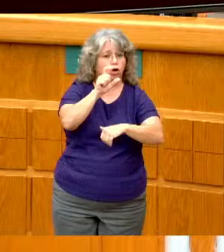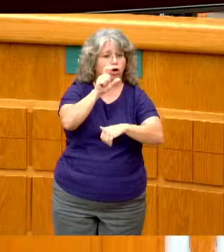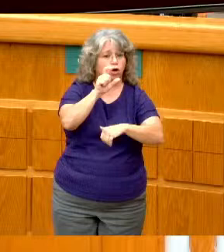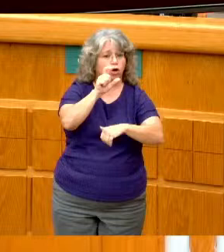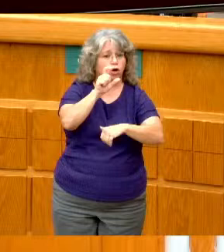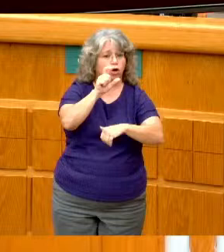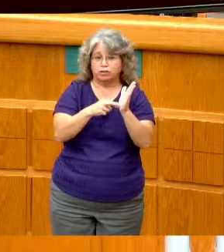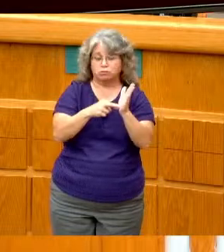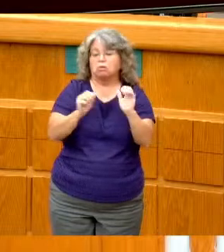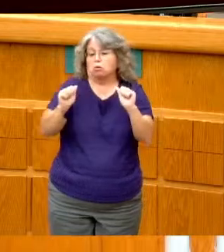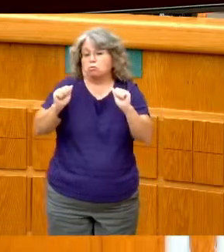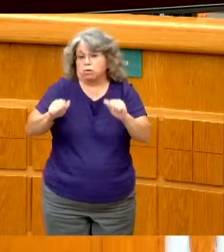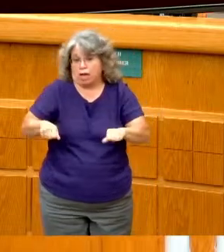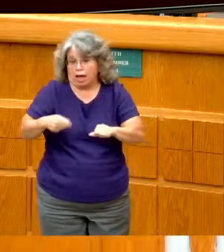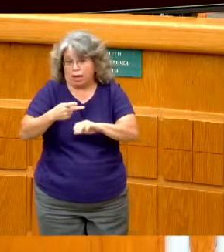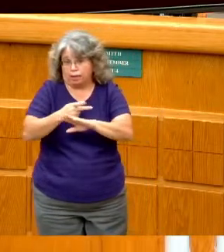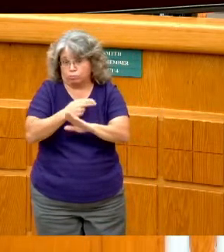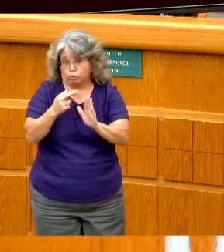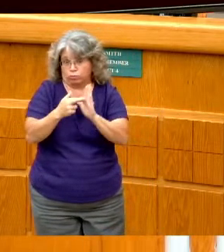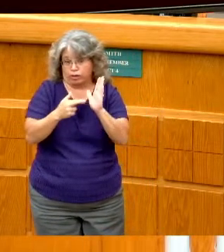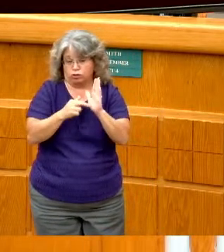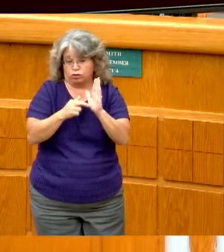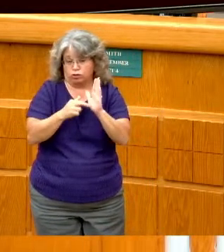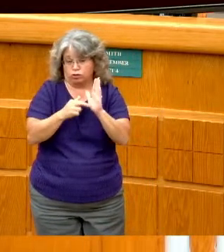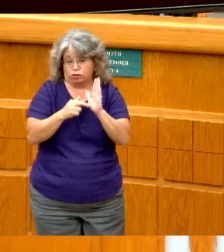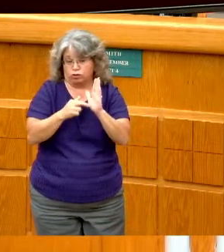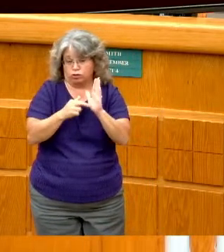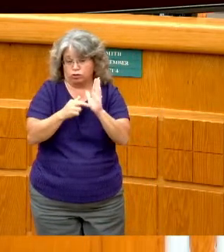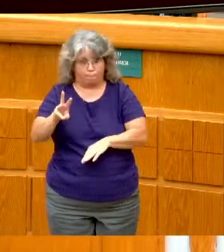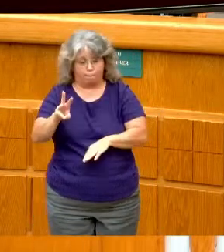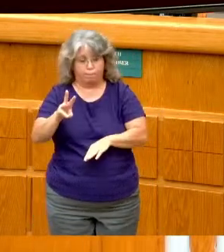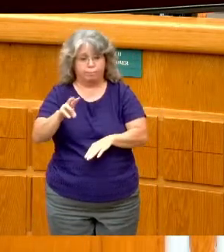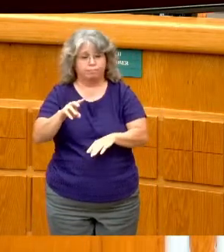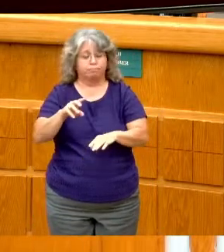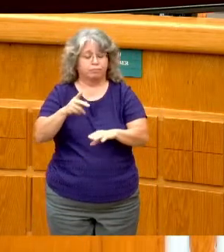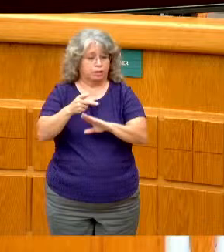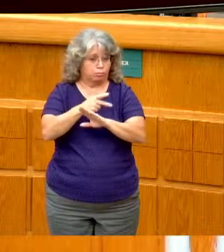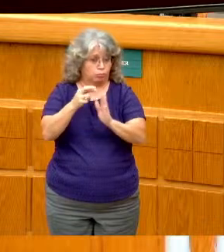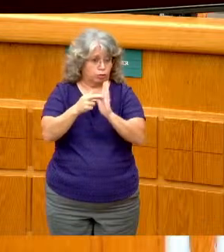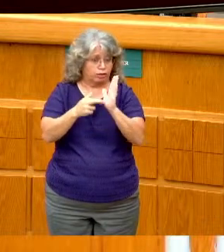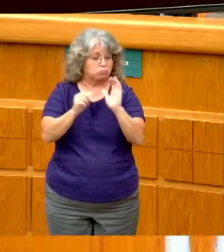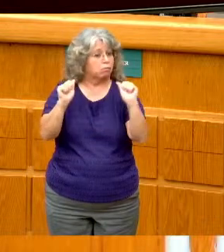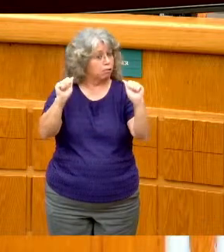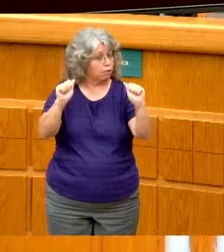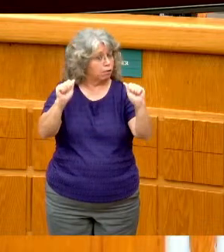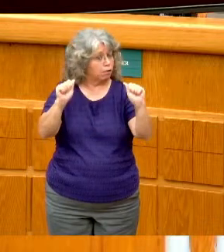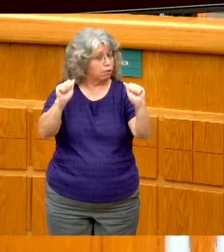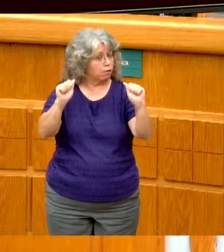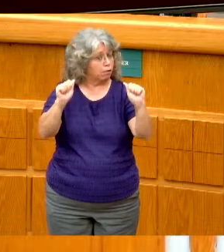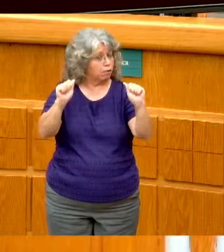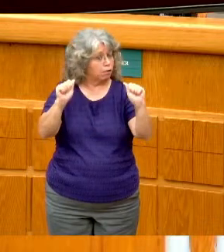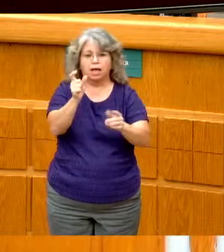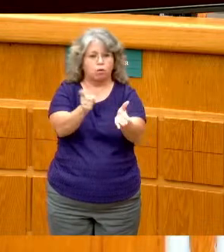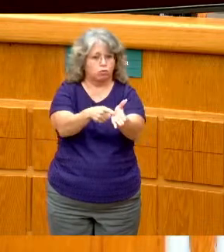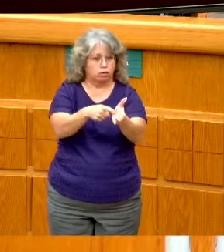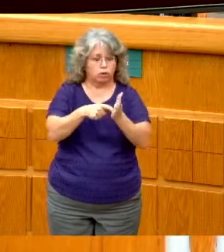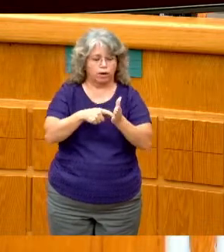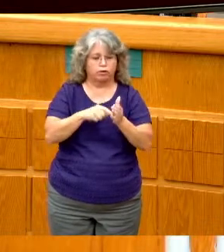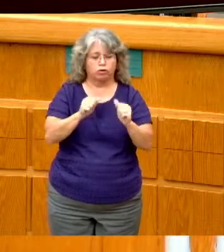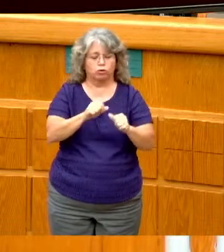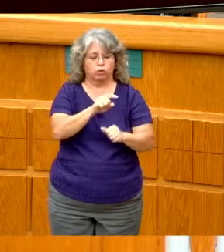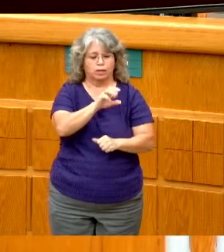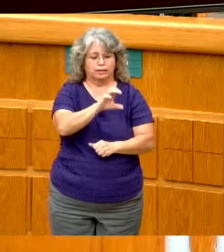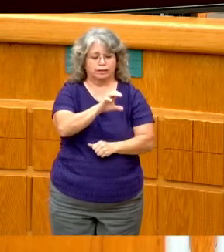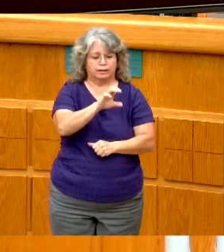you can still go to the website and use the pre-registration as an option. You can visit